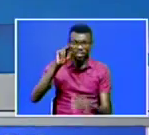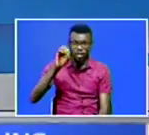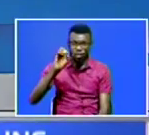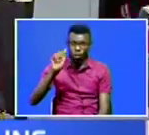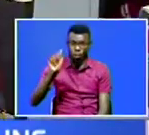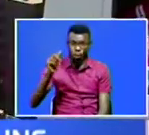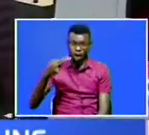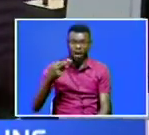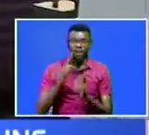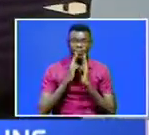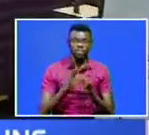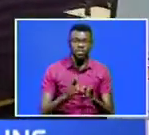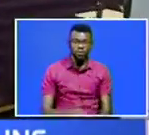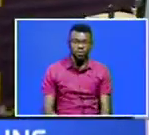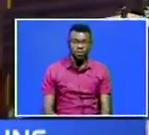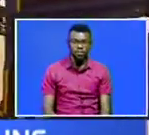reports.